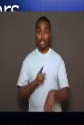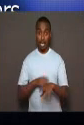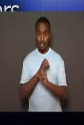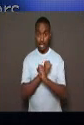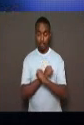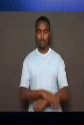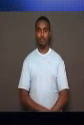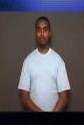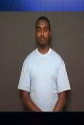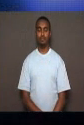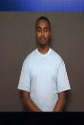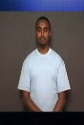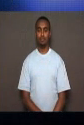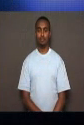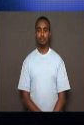Time's up!